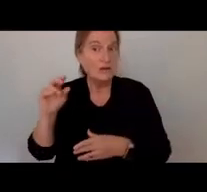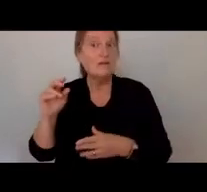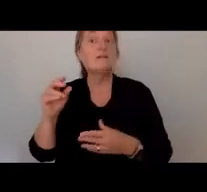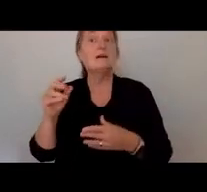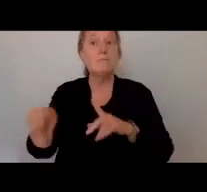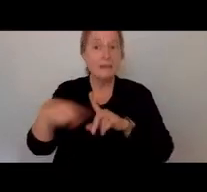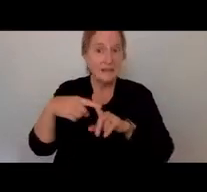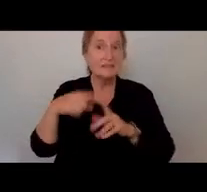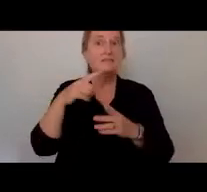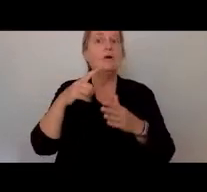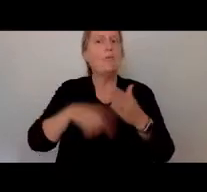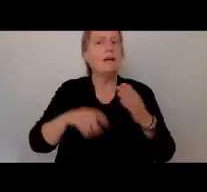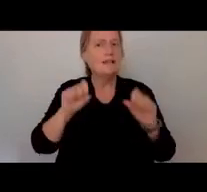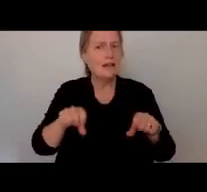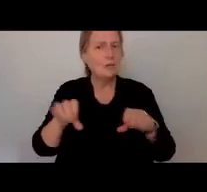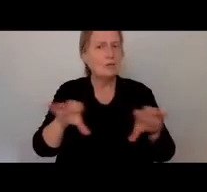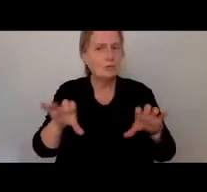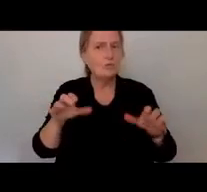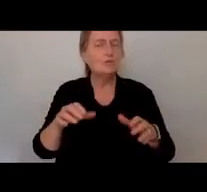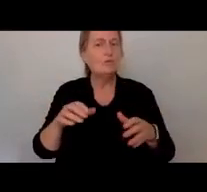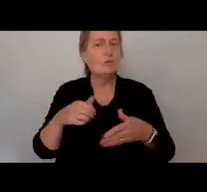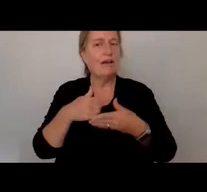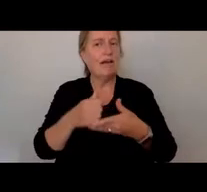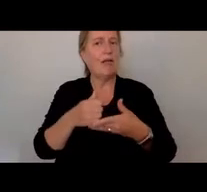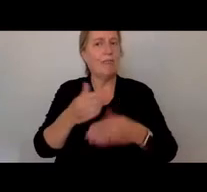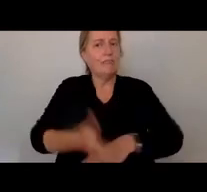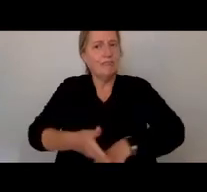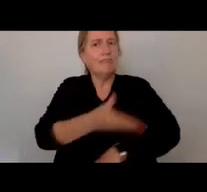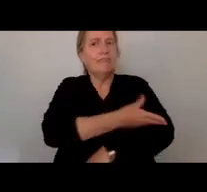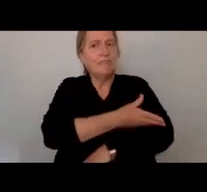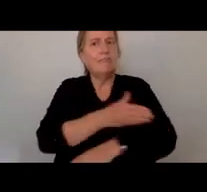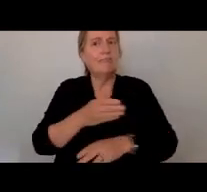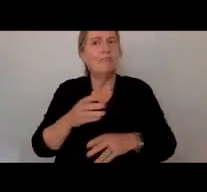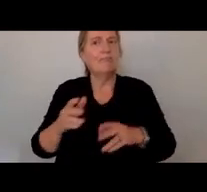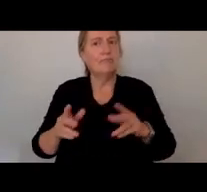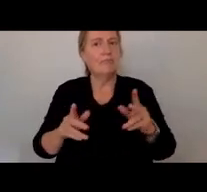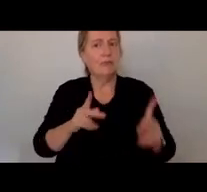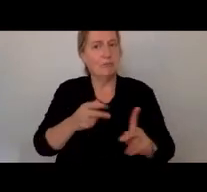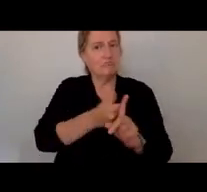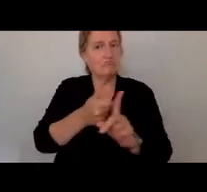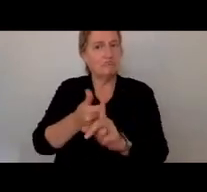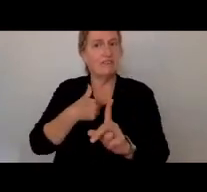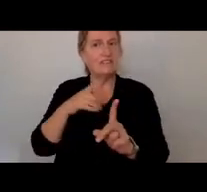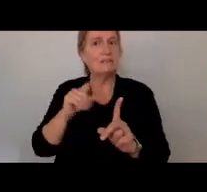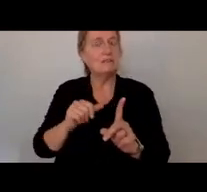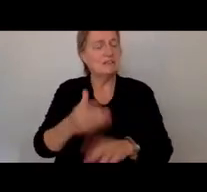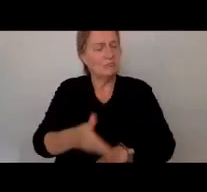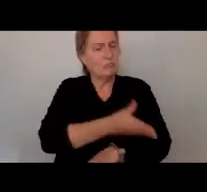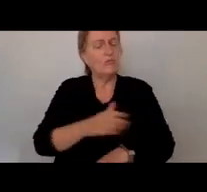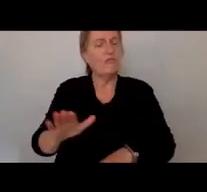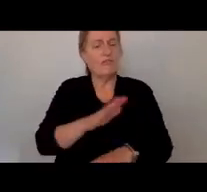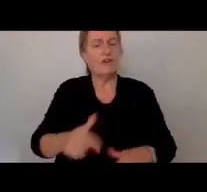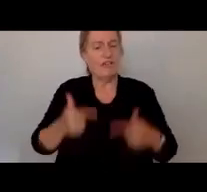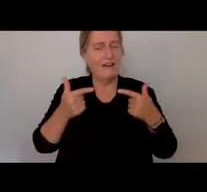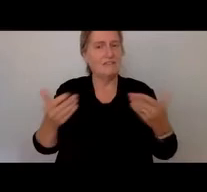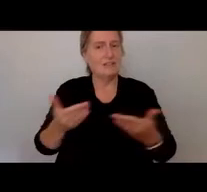to impact the lives of those with disabilities living in Minnesota. I hope you'll enjoy today's presentation, and I hope you'll be able to join us